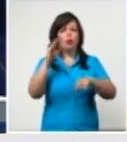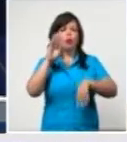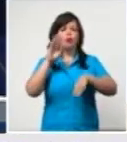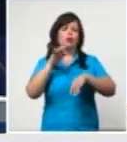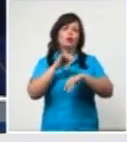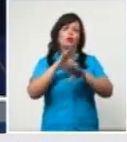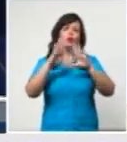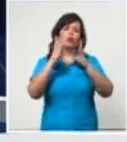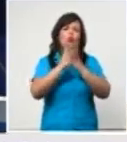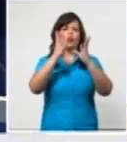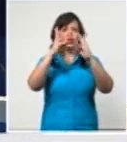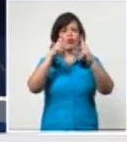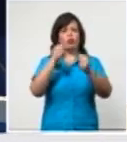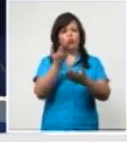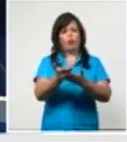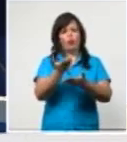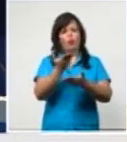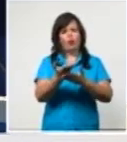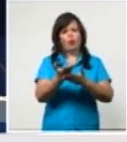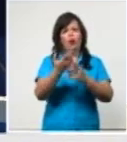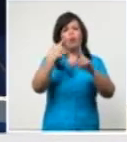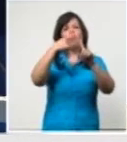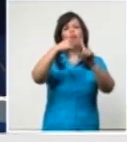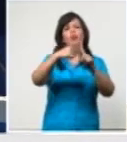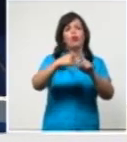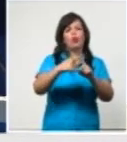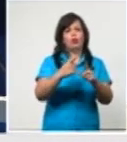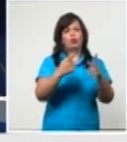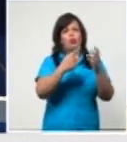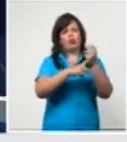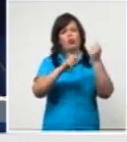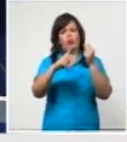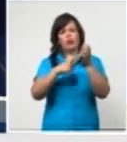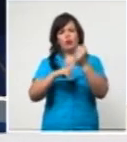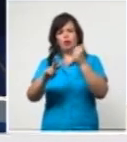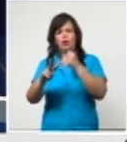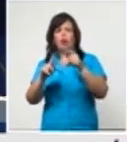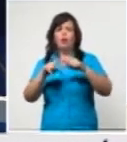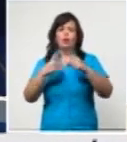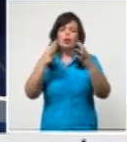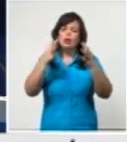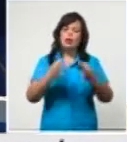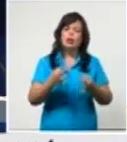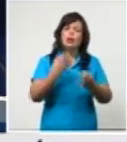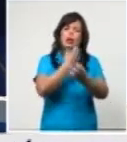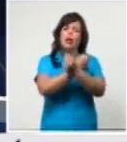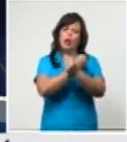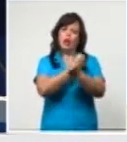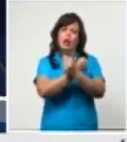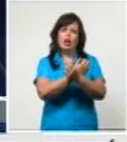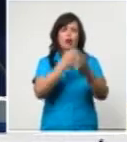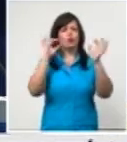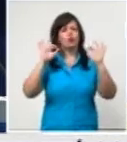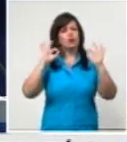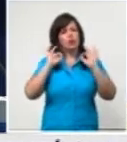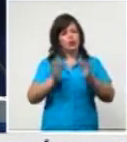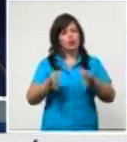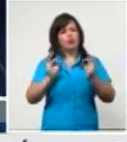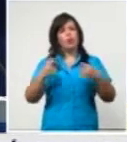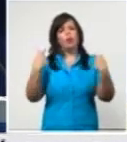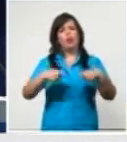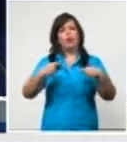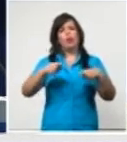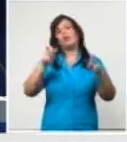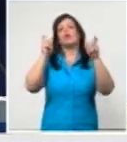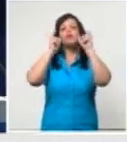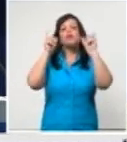risk is present, and this comes as a warning of what is likely to happen. People move around